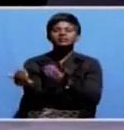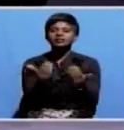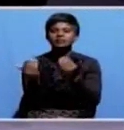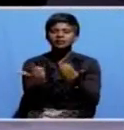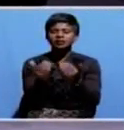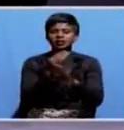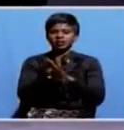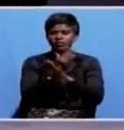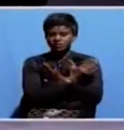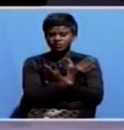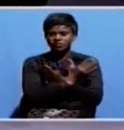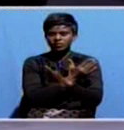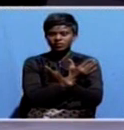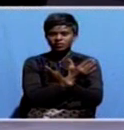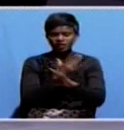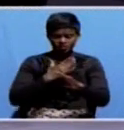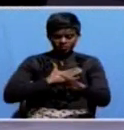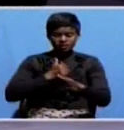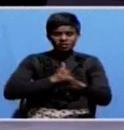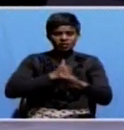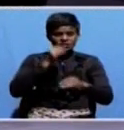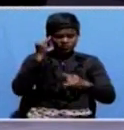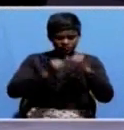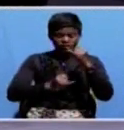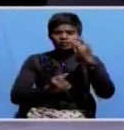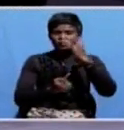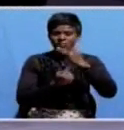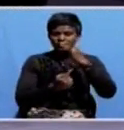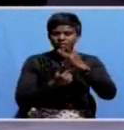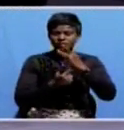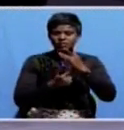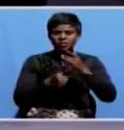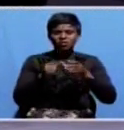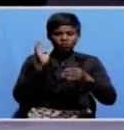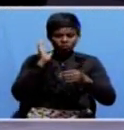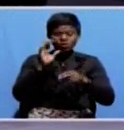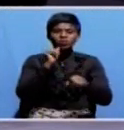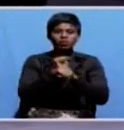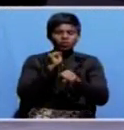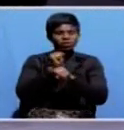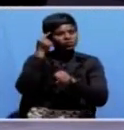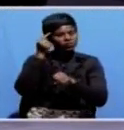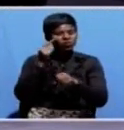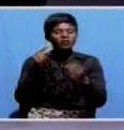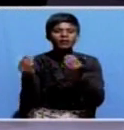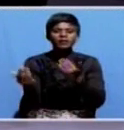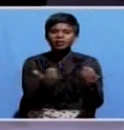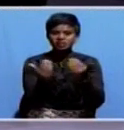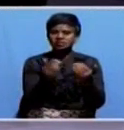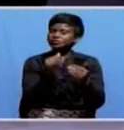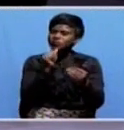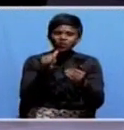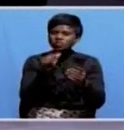before the end of my 2 terms, will be waiting for passengers and not the other way